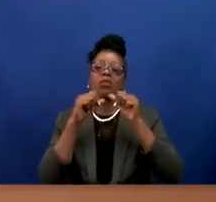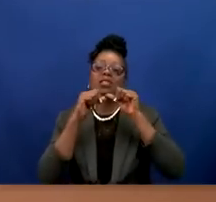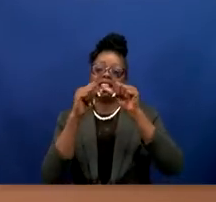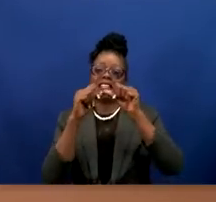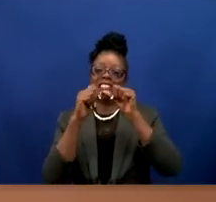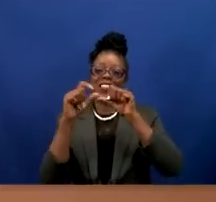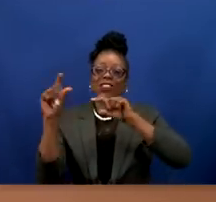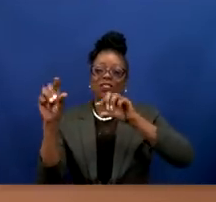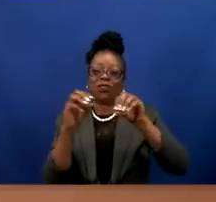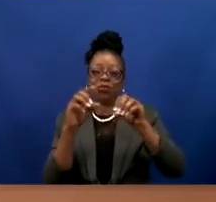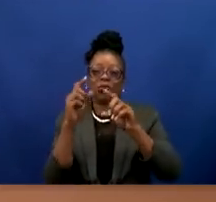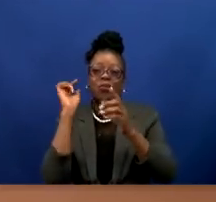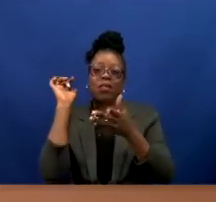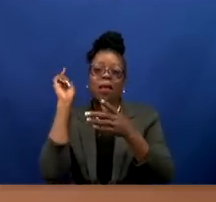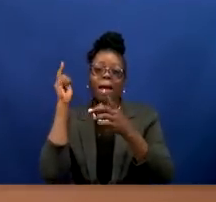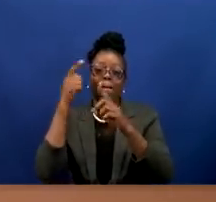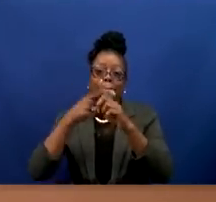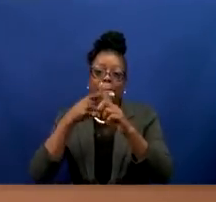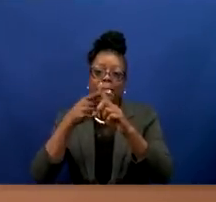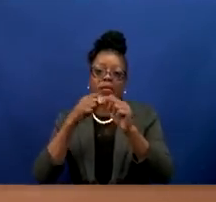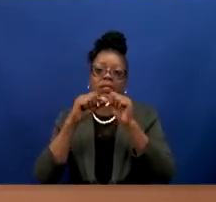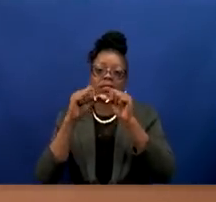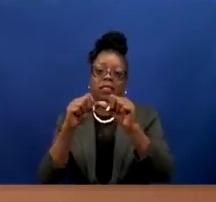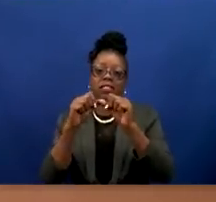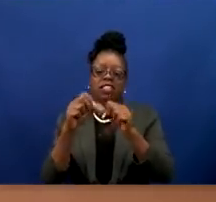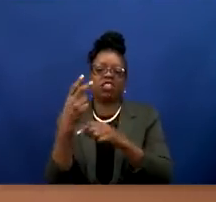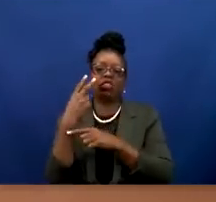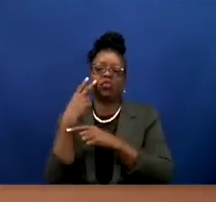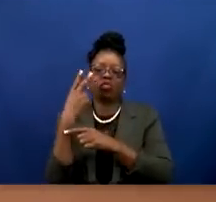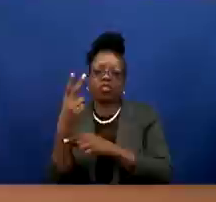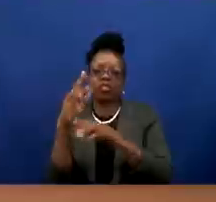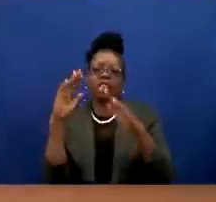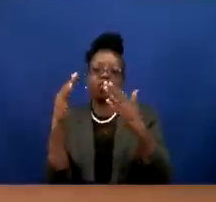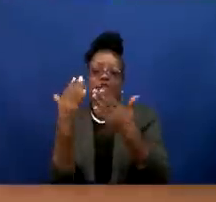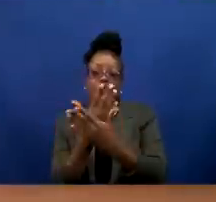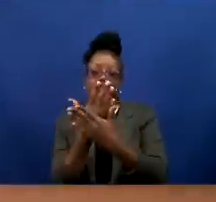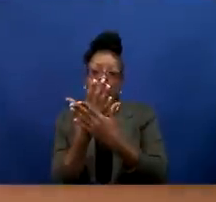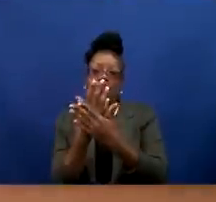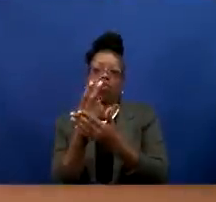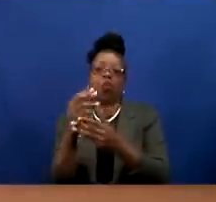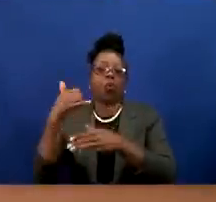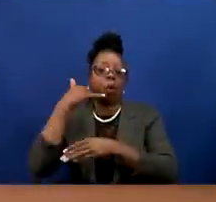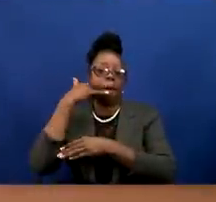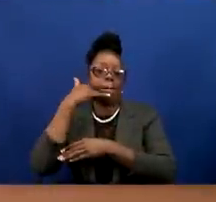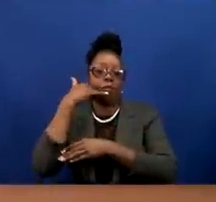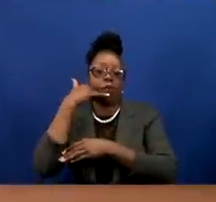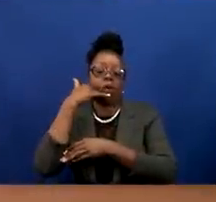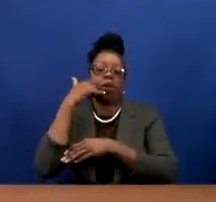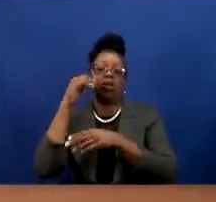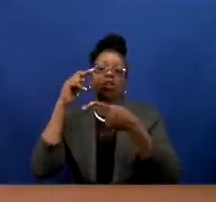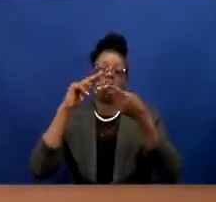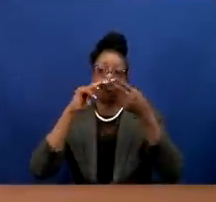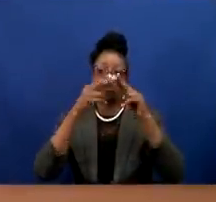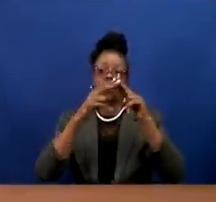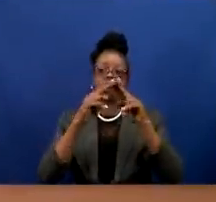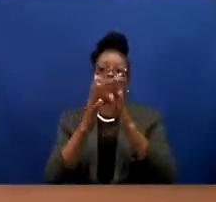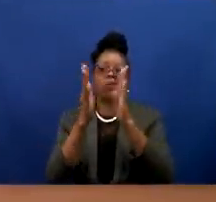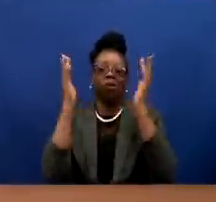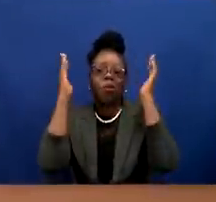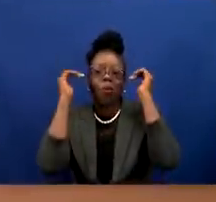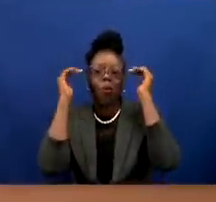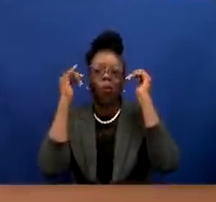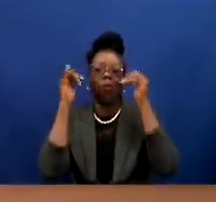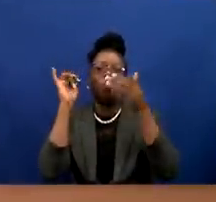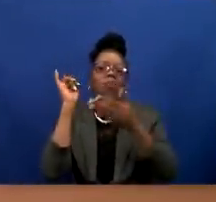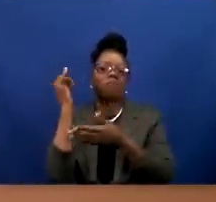you so much. You'll see on the screen, if not now, in just a few minutes, the new prayer call. Now, there it is, the new prayer call line, and we hope that you will,